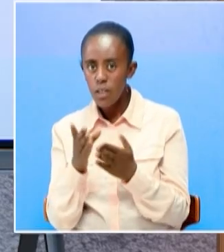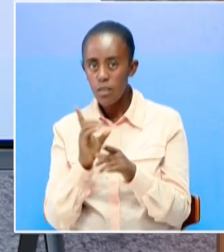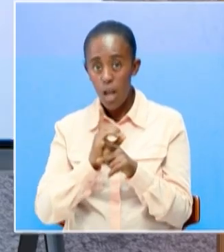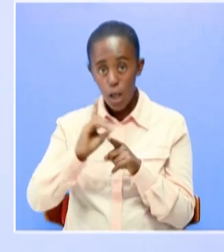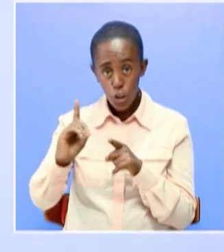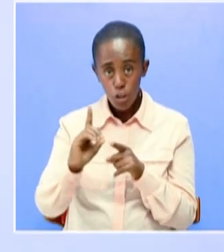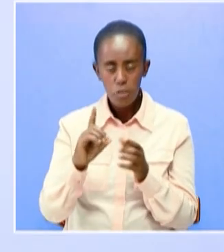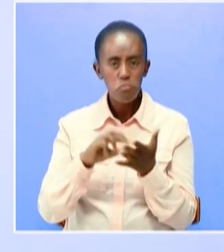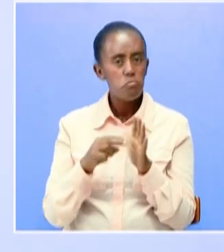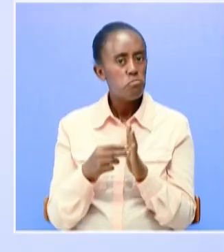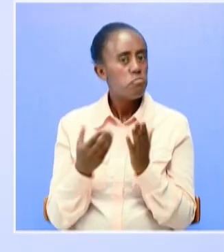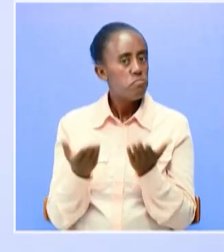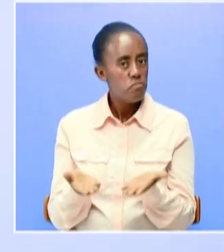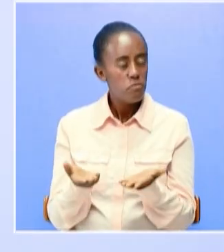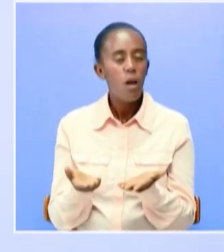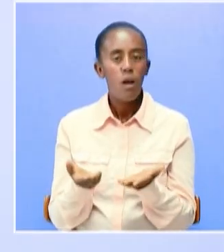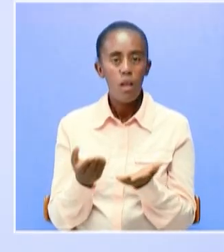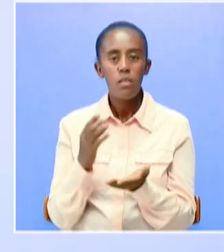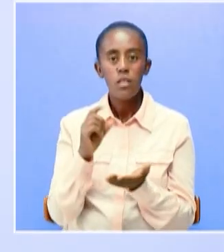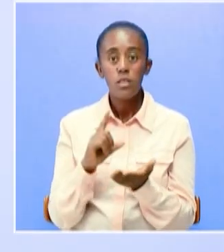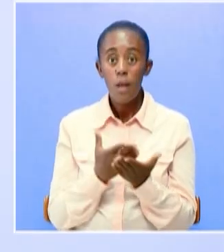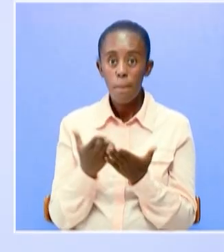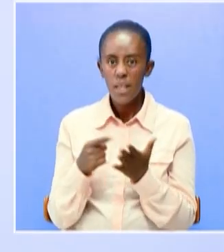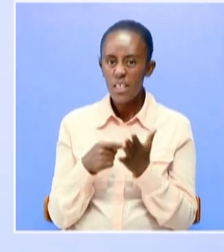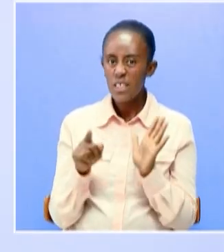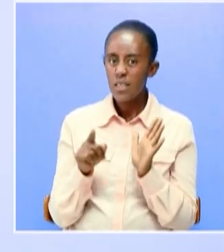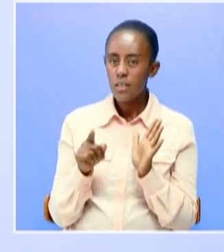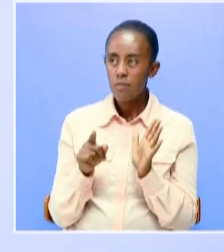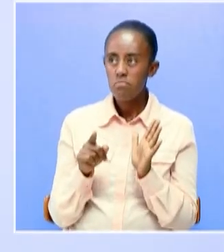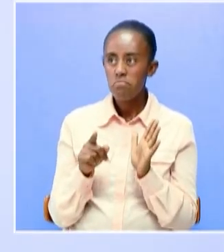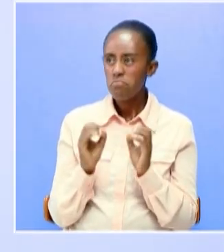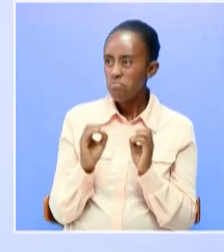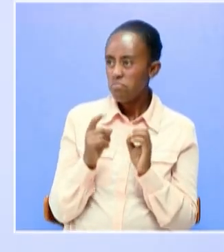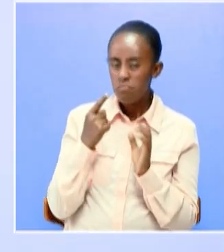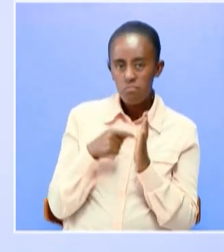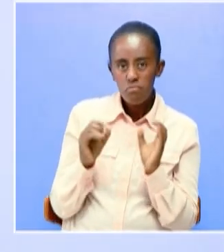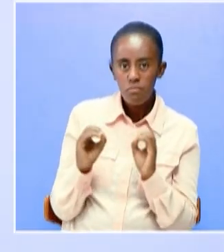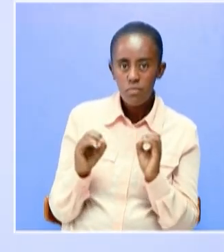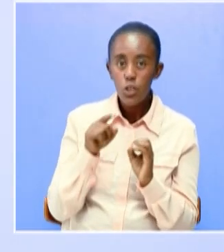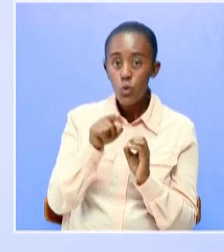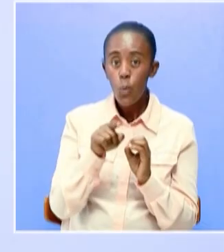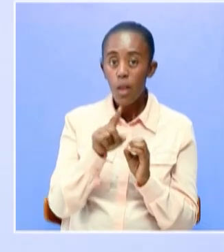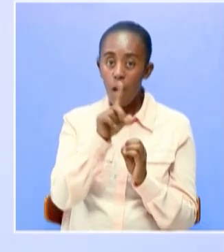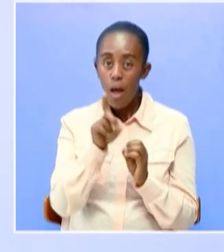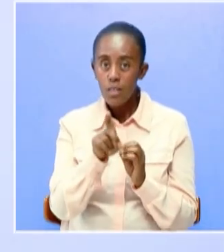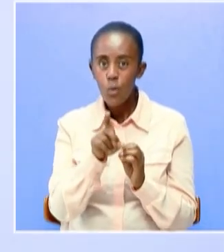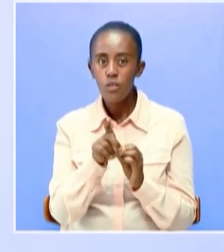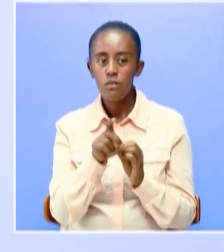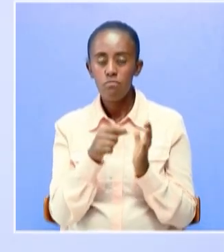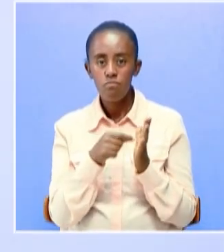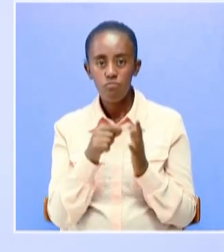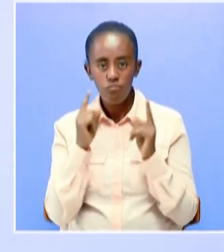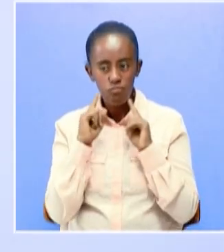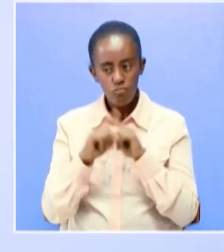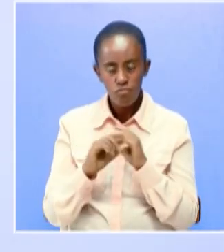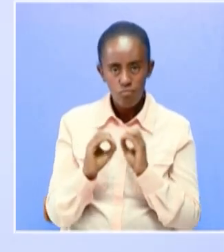directions, we mean that there is something which is not clear for us, because you can ask question if something is